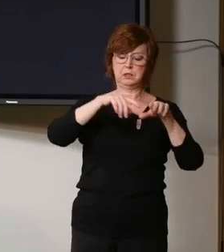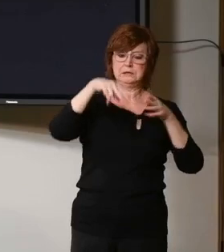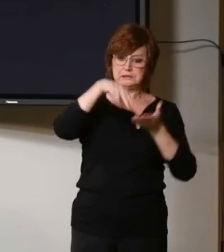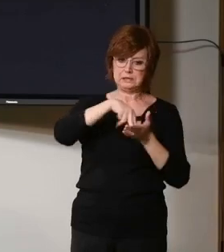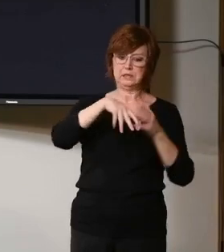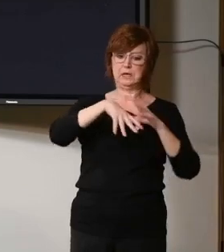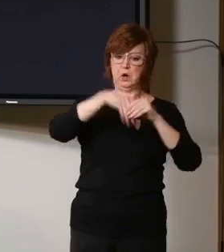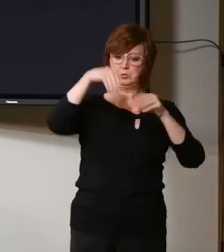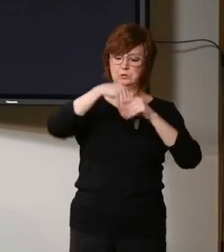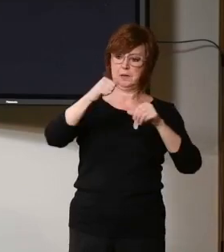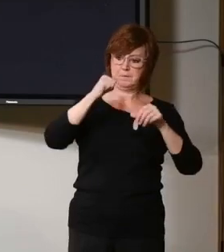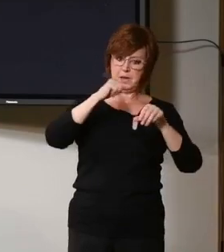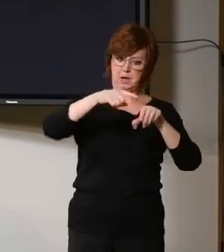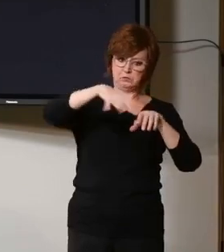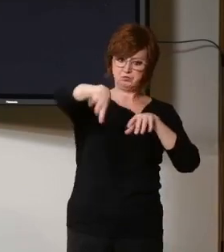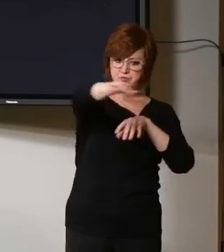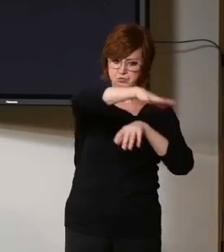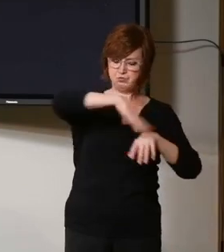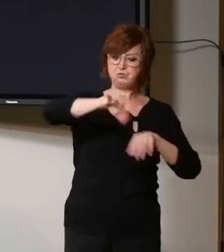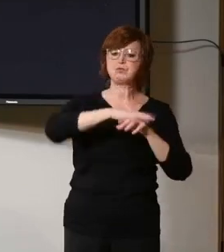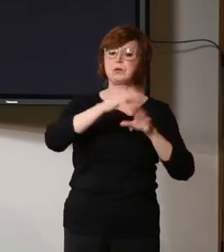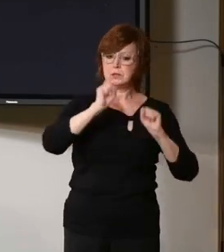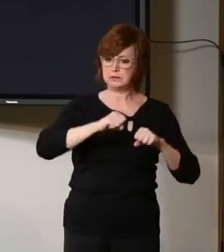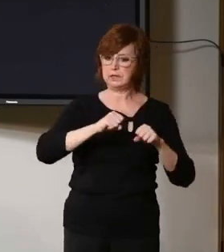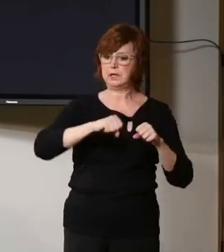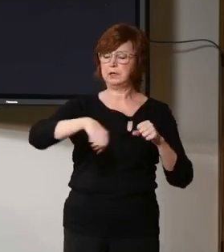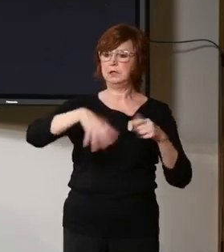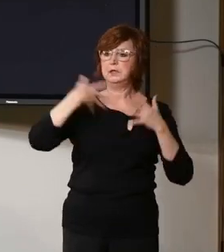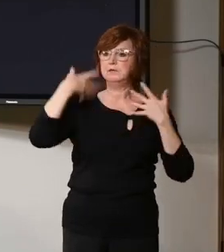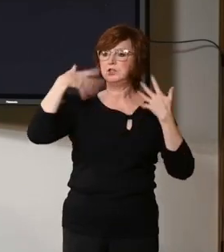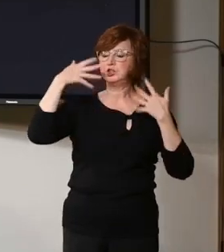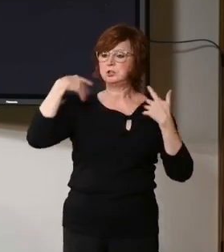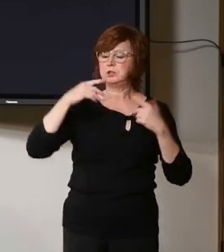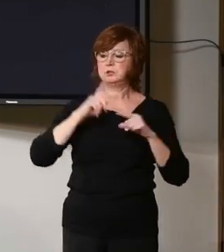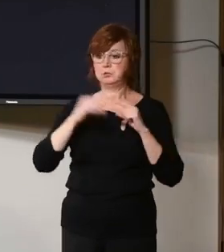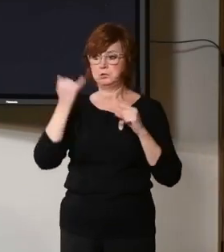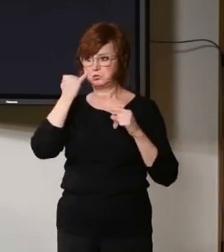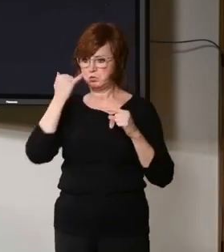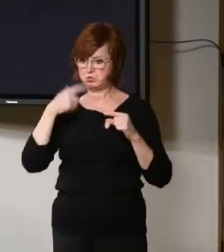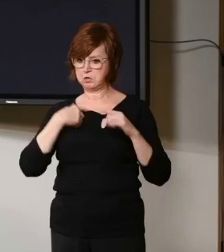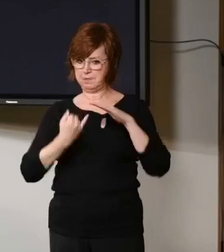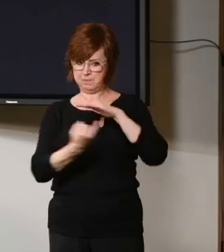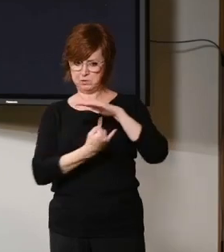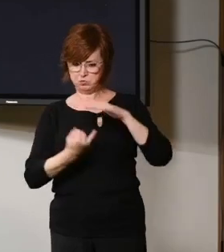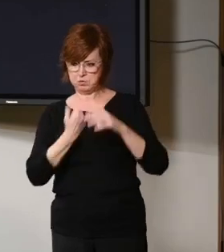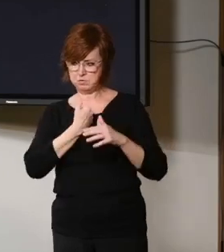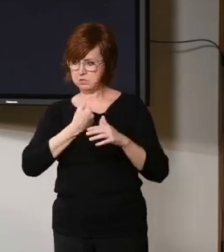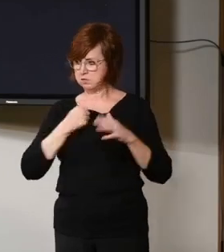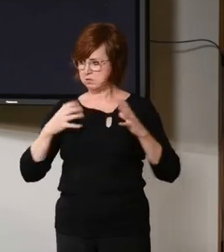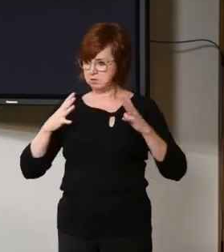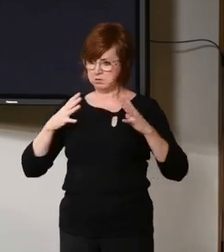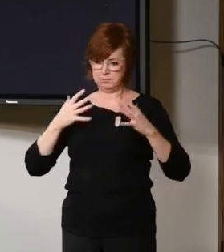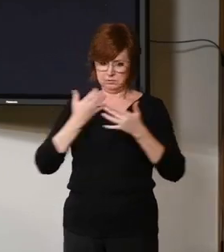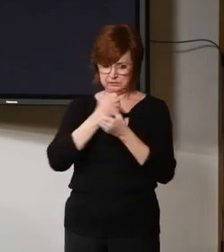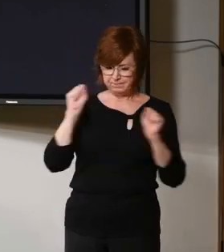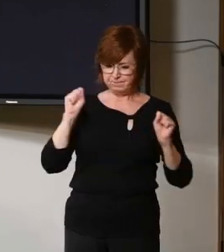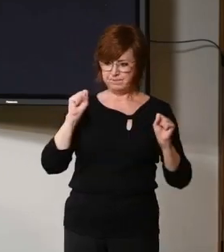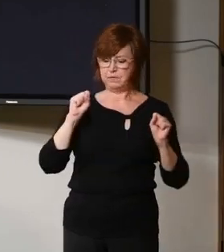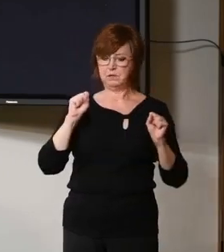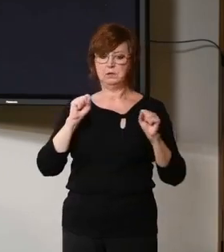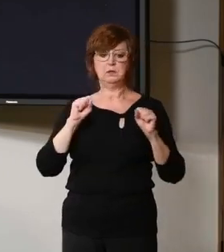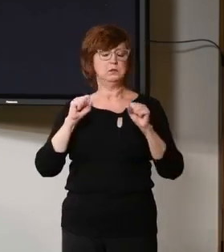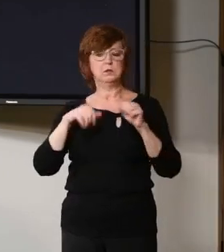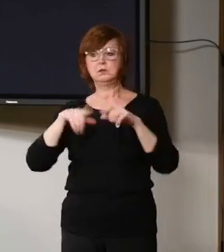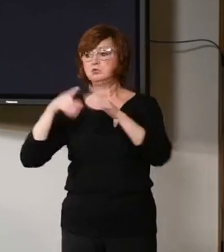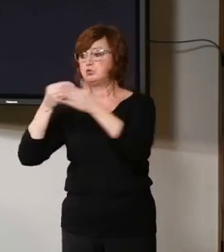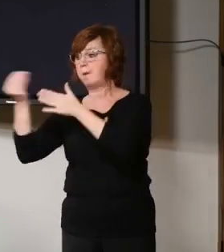that. But we all have to be cautious if we are on home isolation as close contacts or as travelers to not go to environments